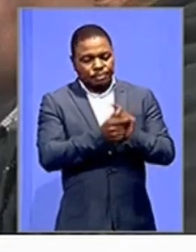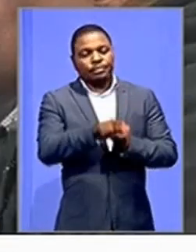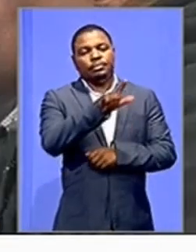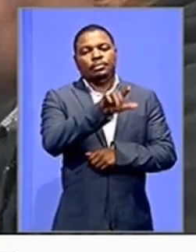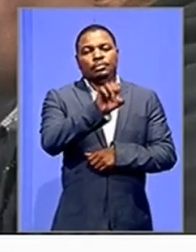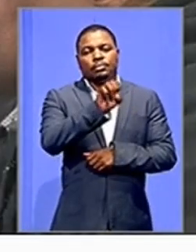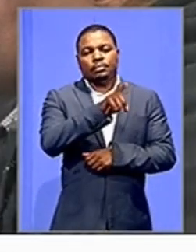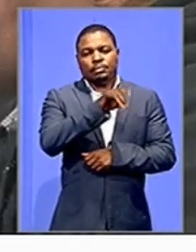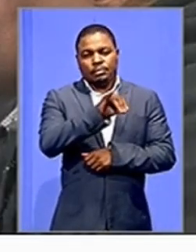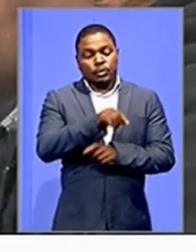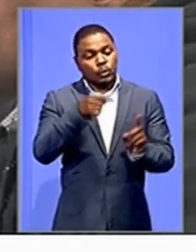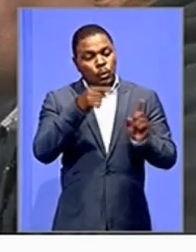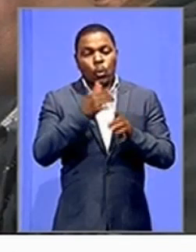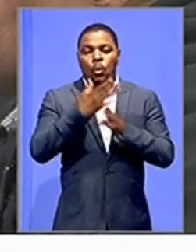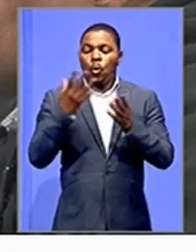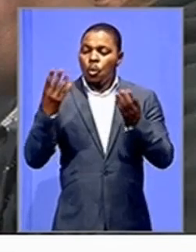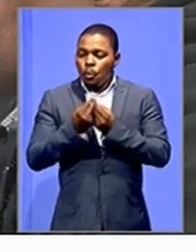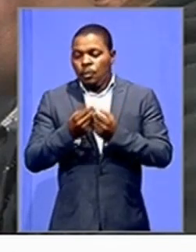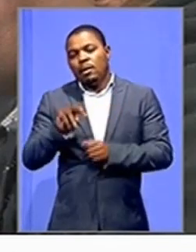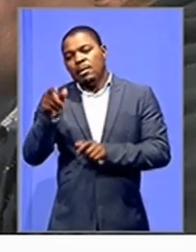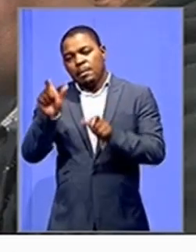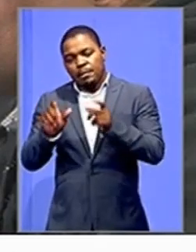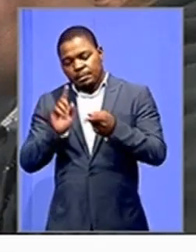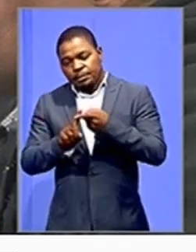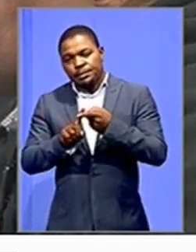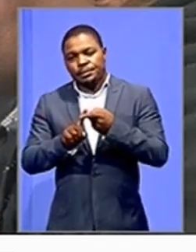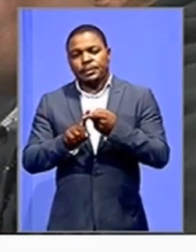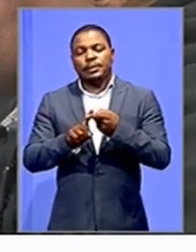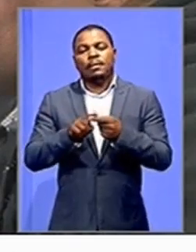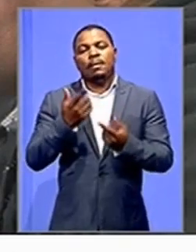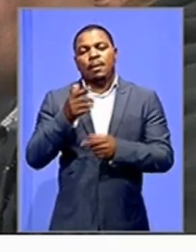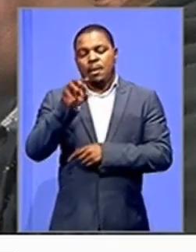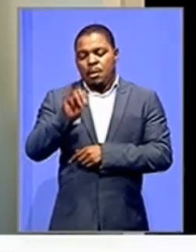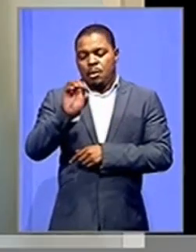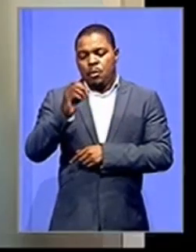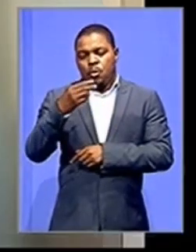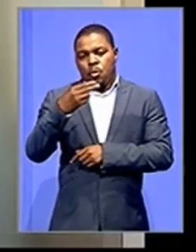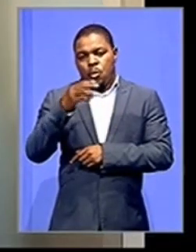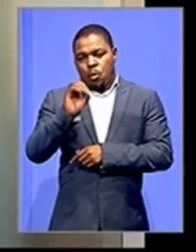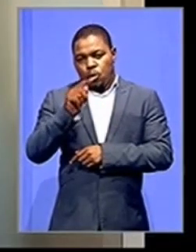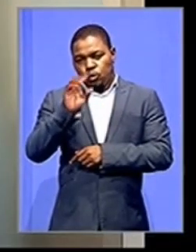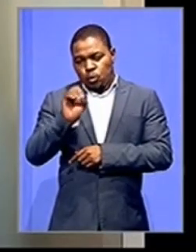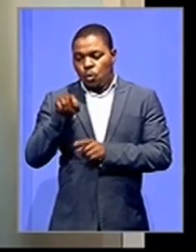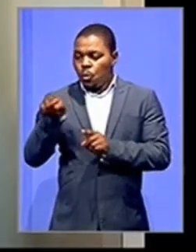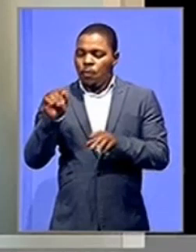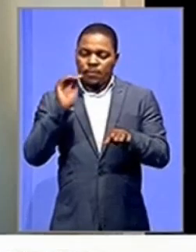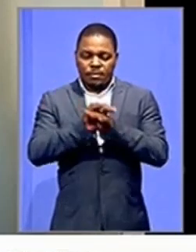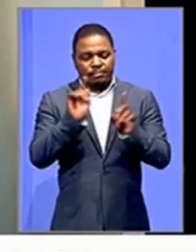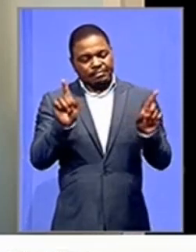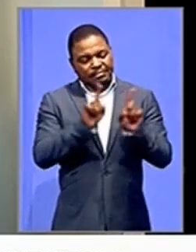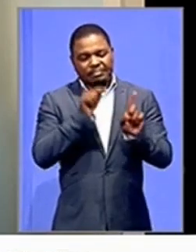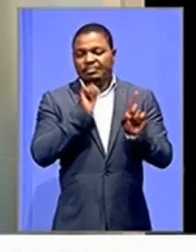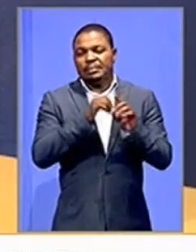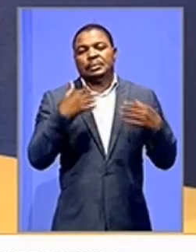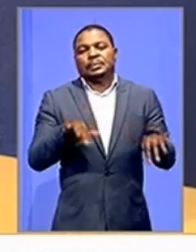Mona o sebeditse le dibohodi tse akgang ka hare ntate Ditaba Mohoto eo e neng ebile e le motswalle wa hae wa Hlooho ya